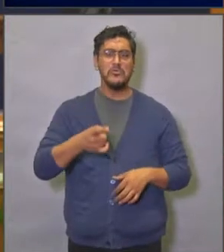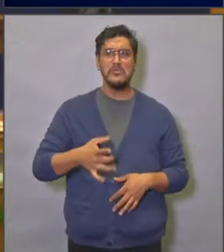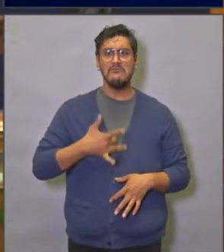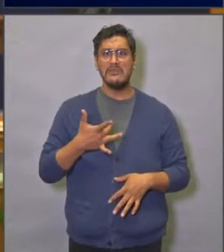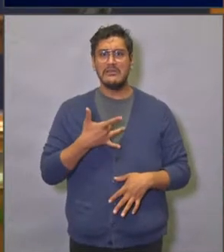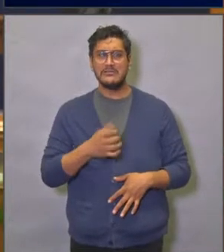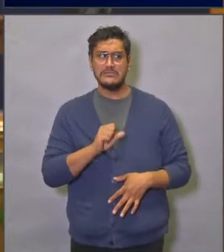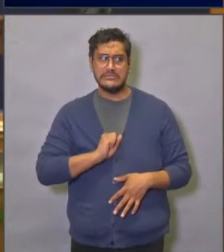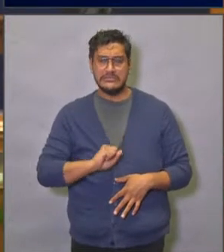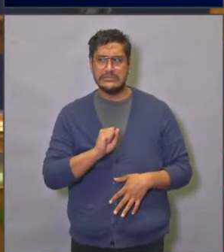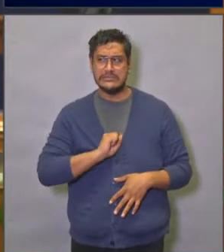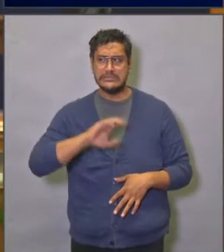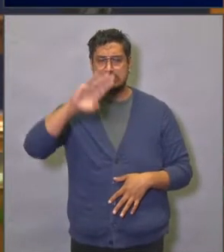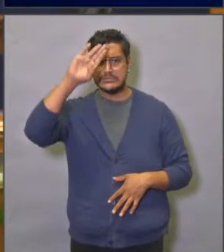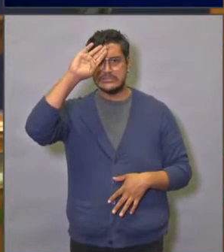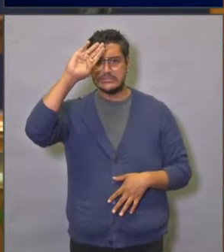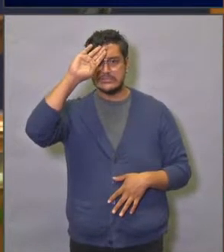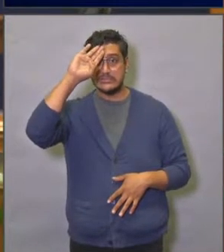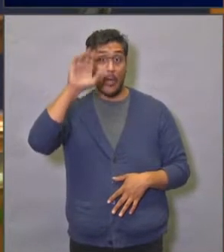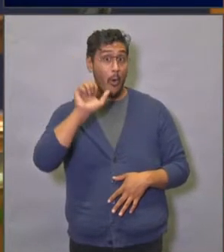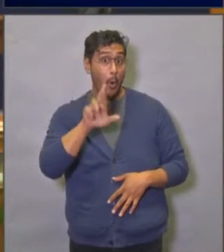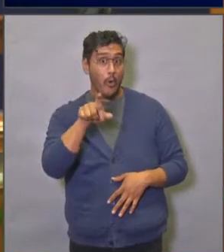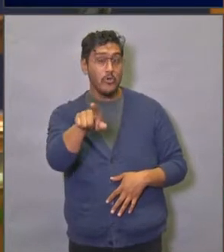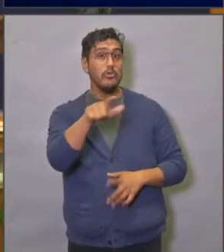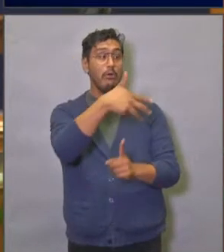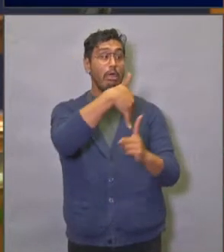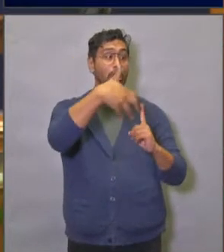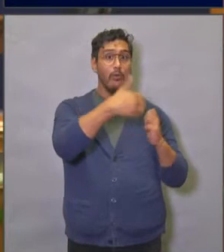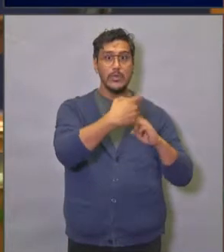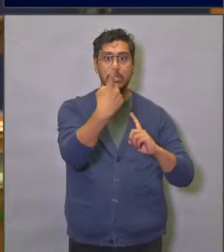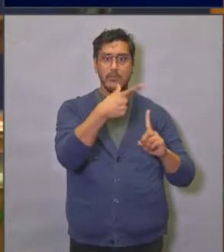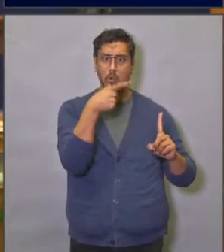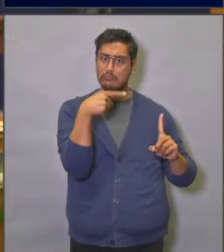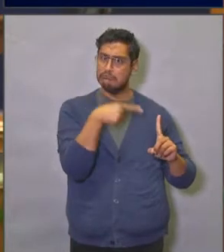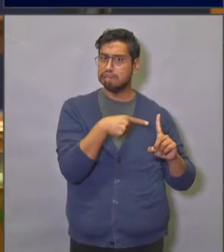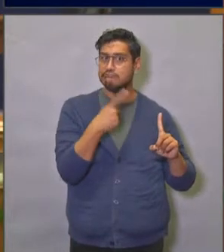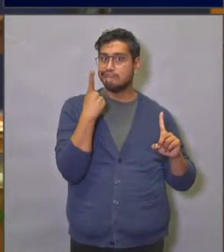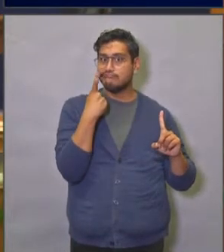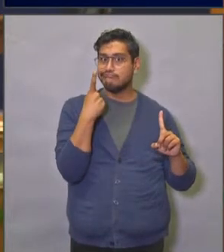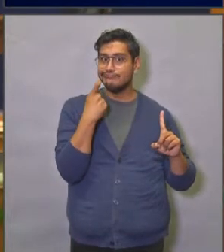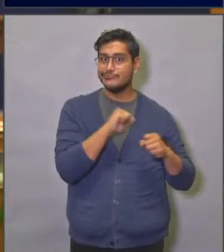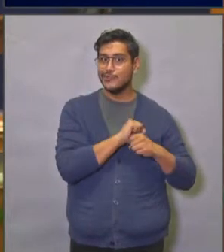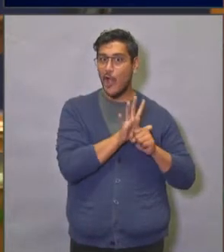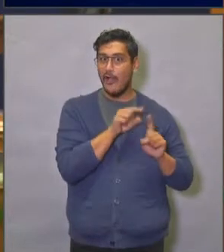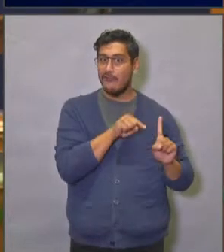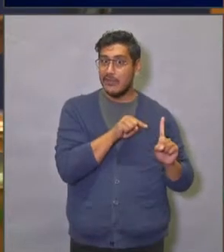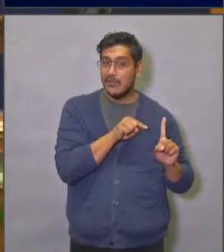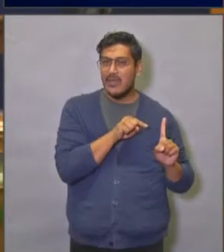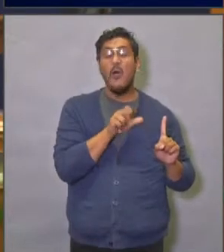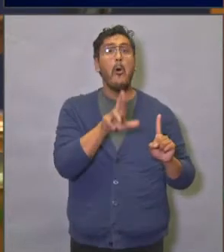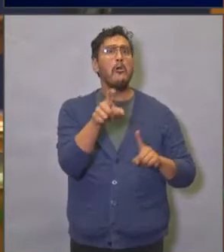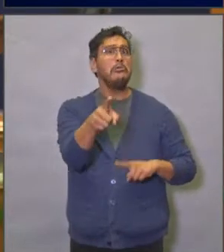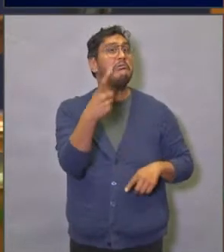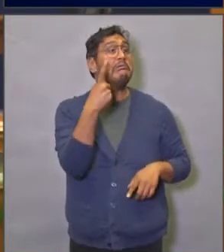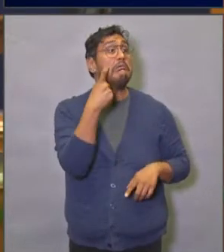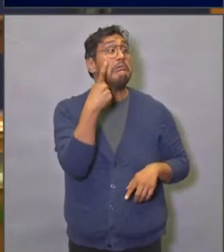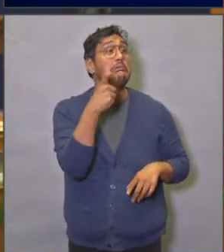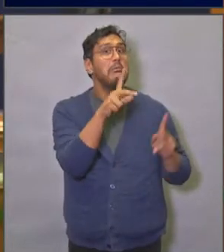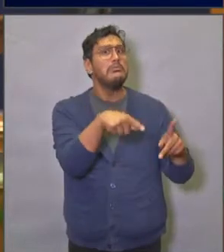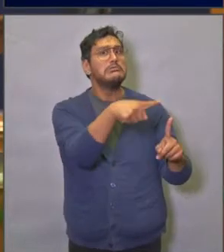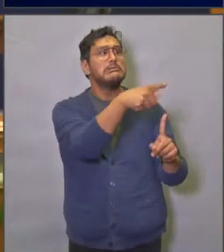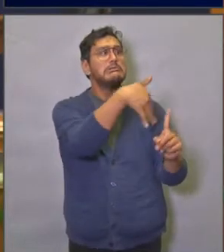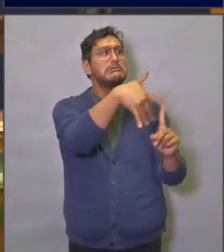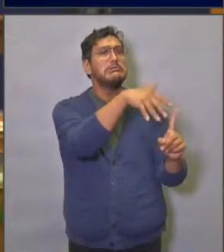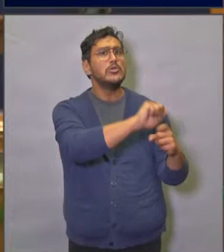or who has an exposure to someone who has had COVID or even a suspected exposure to someone who has COVID to seek testing,